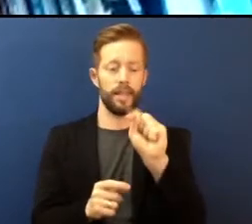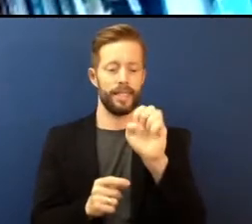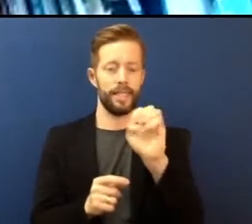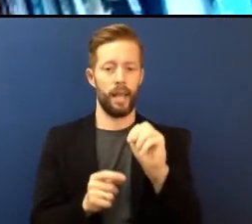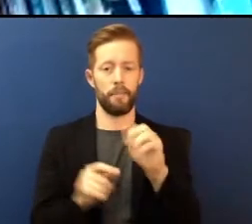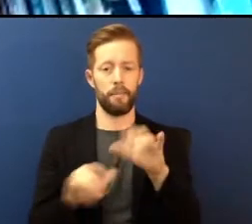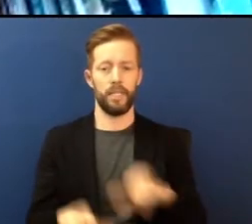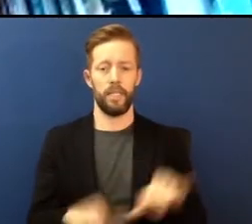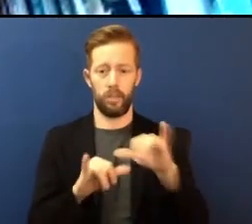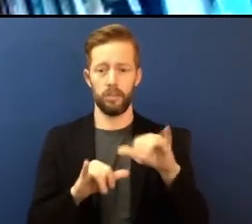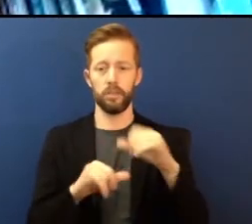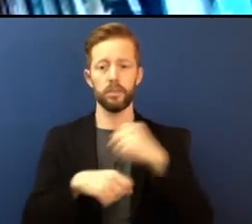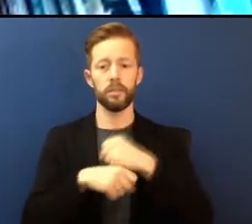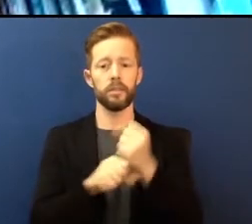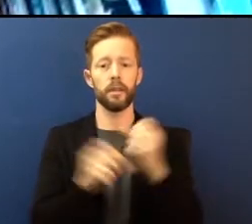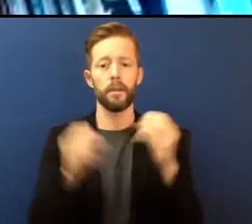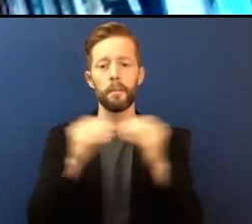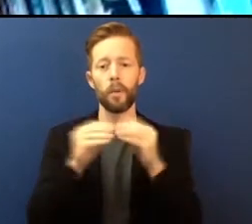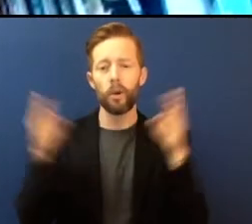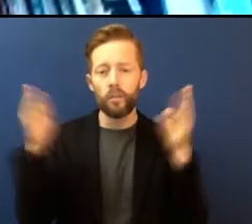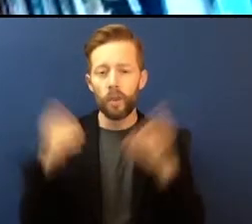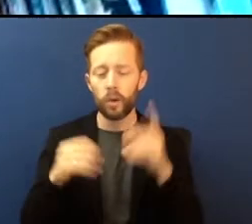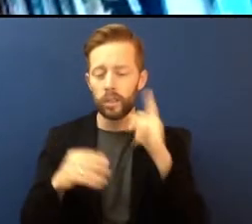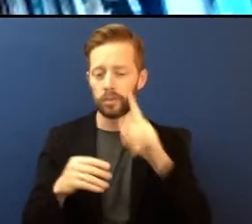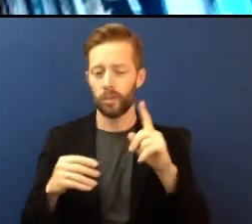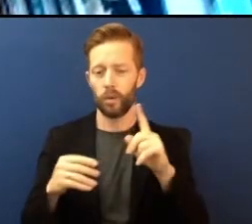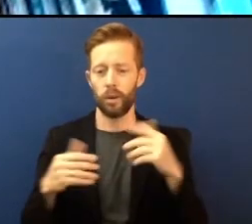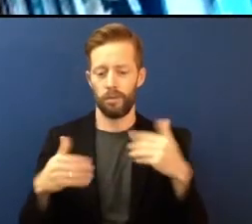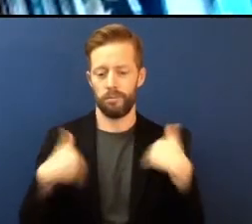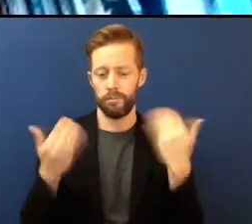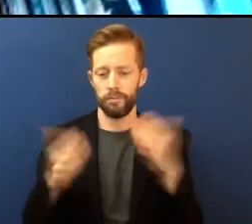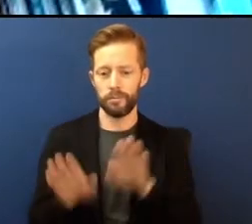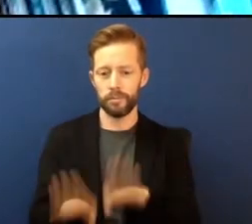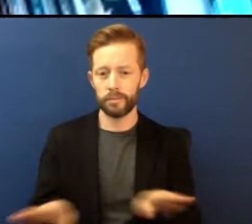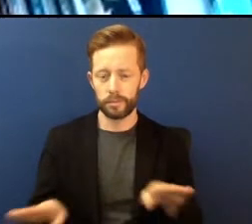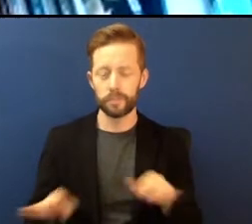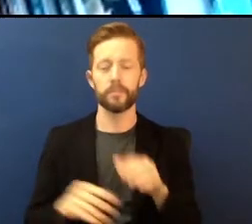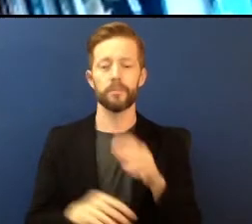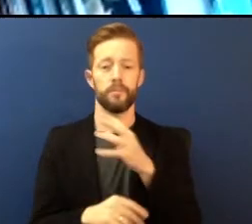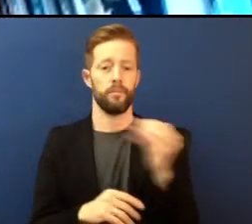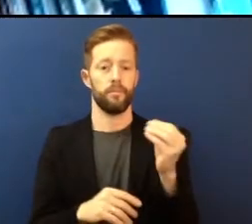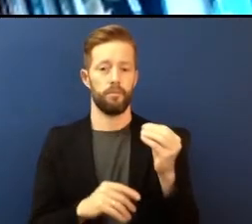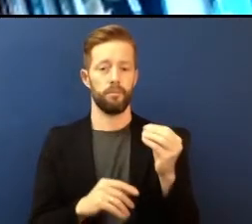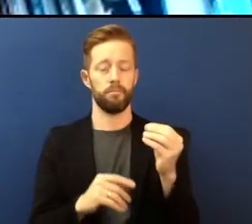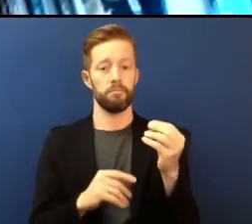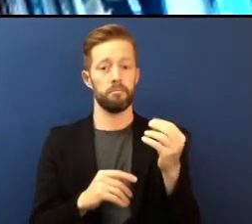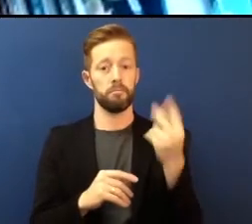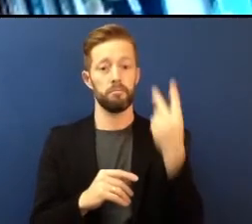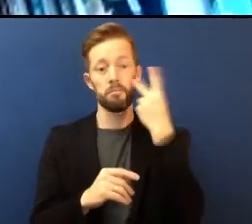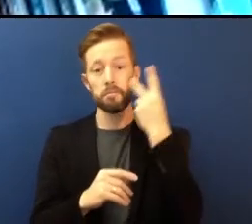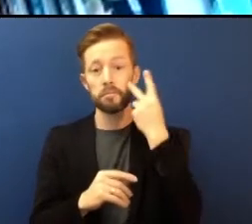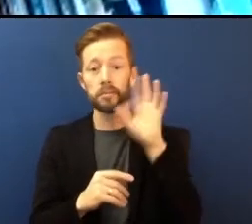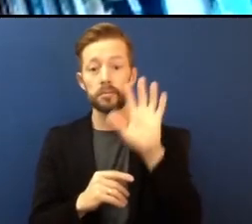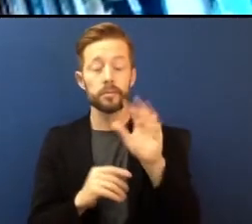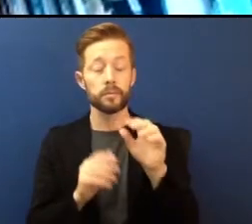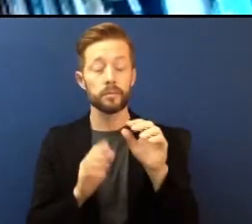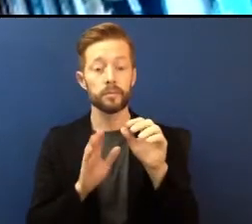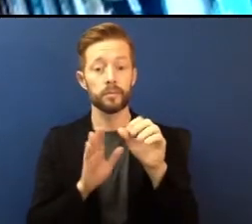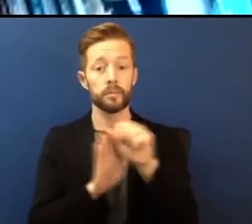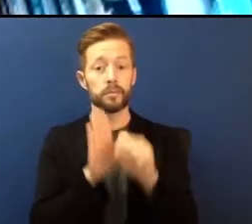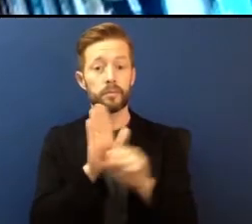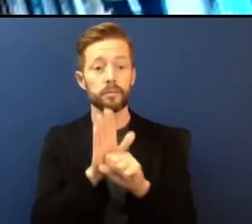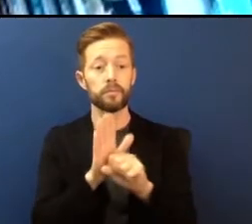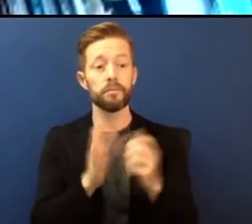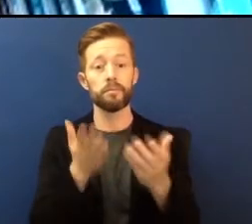some time revising the STEM standards, making STEM more of a focus in early childhood. And you could even look to see if